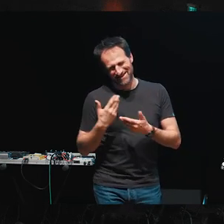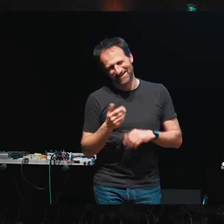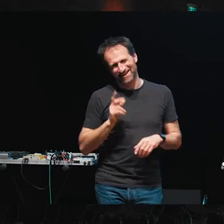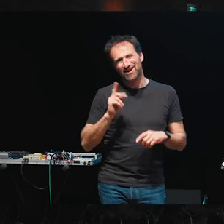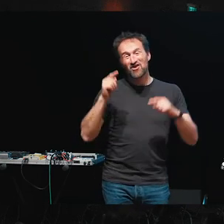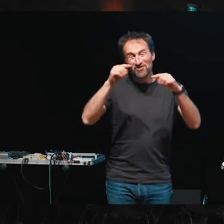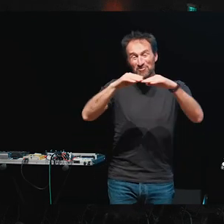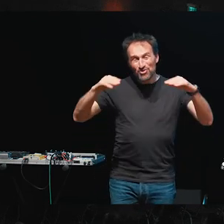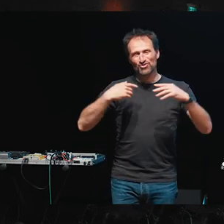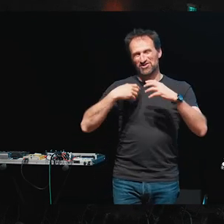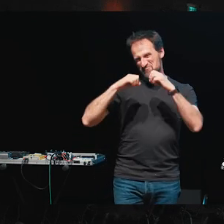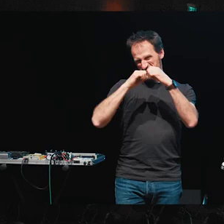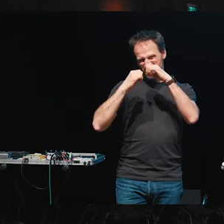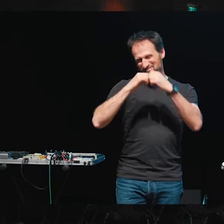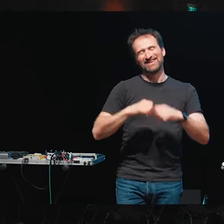fight happened.